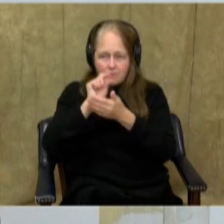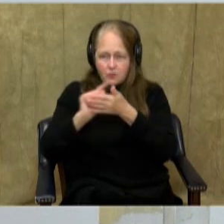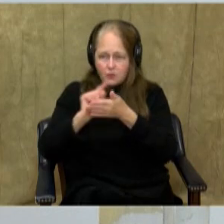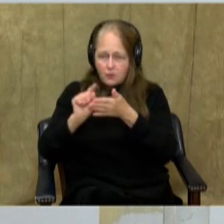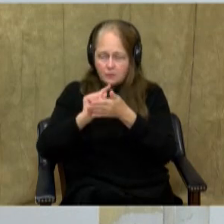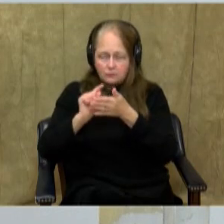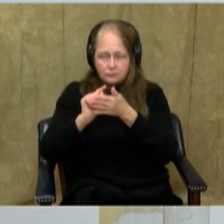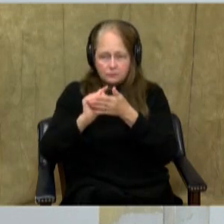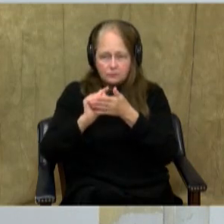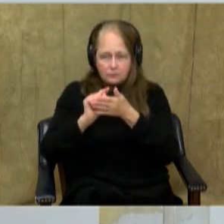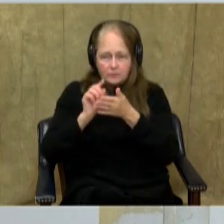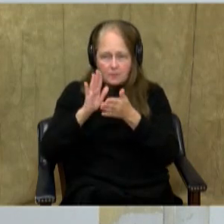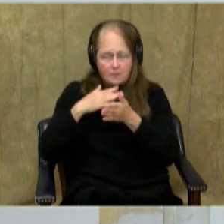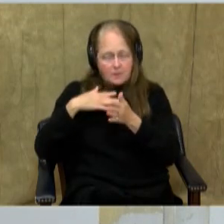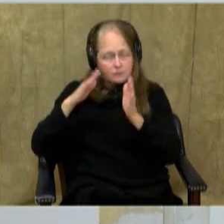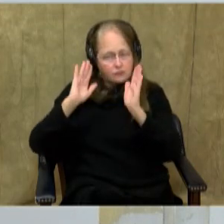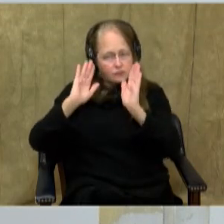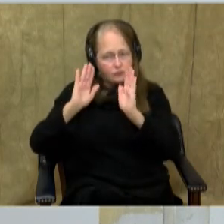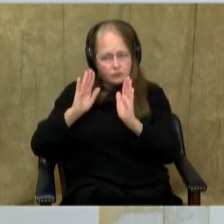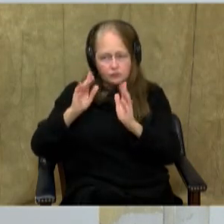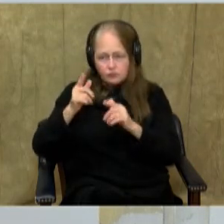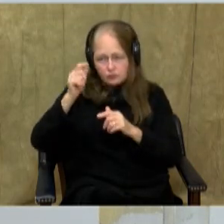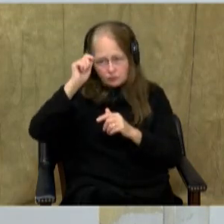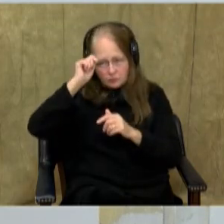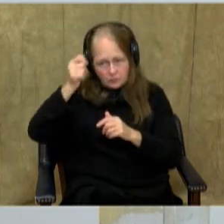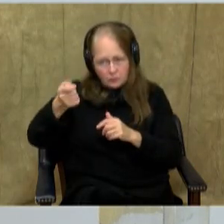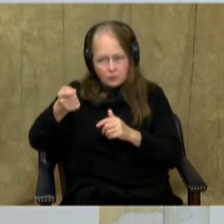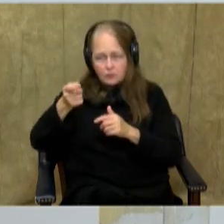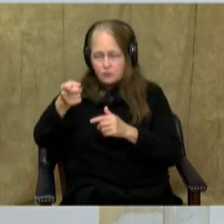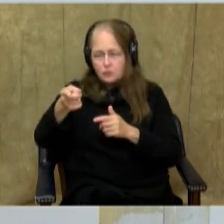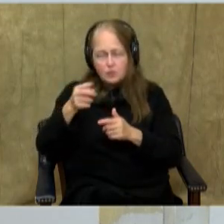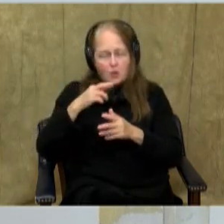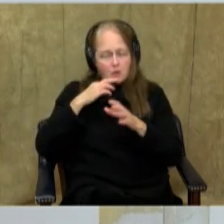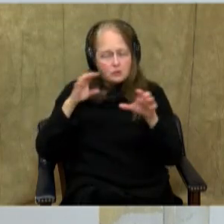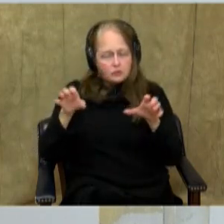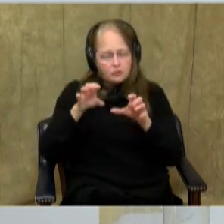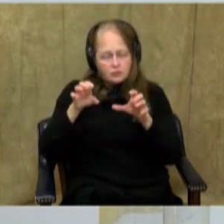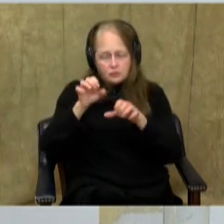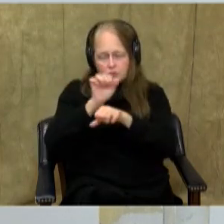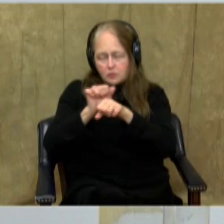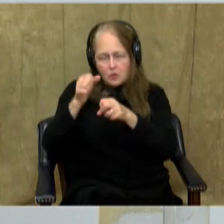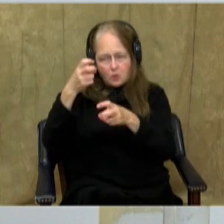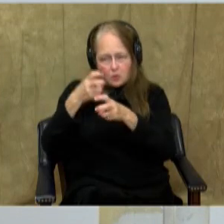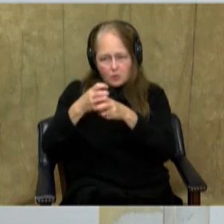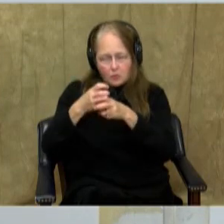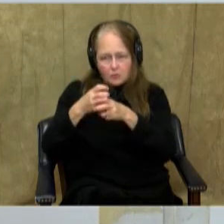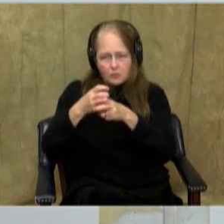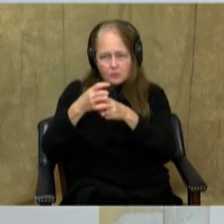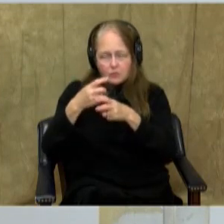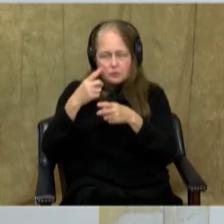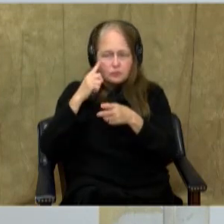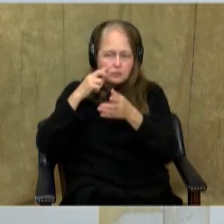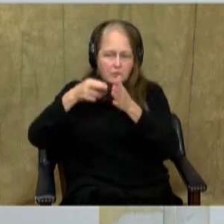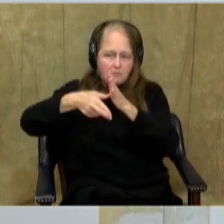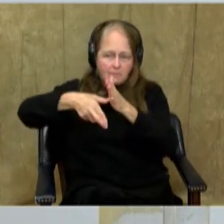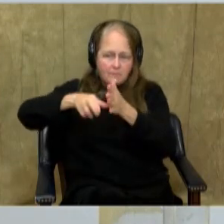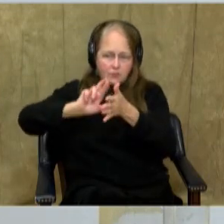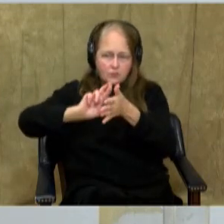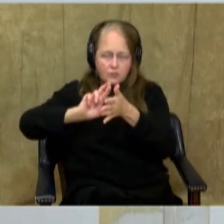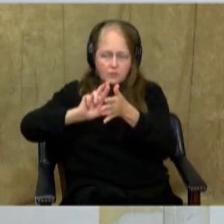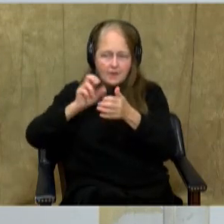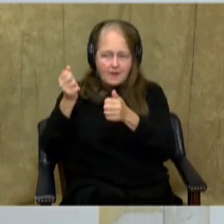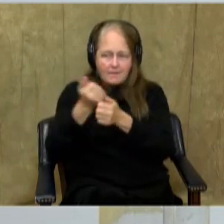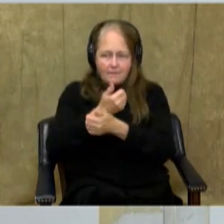this stuff, my hat's off to you. I'm proud of you for the work that you're doing. And let's just kind of take a minute to go over, kind of